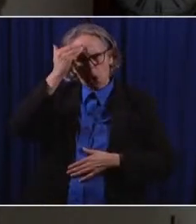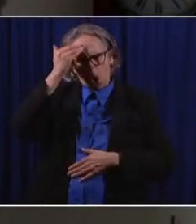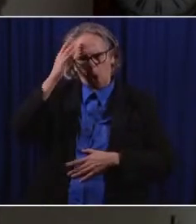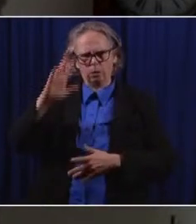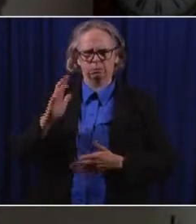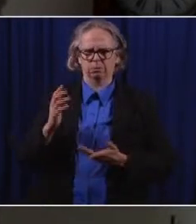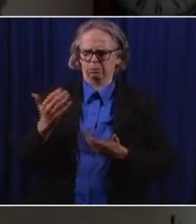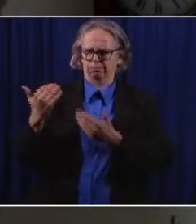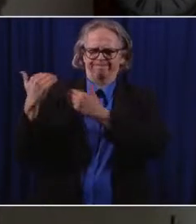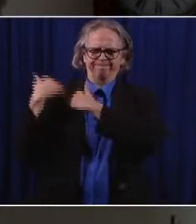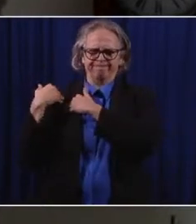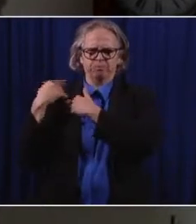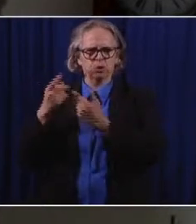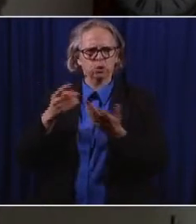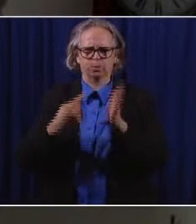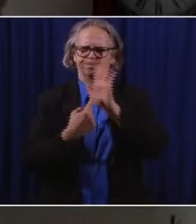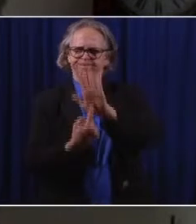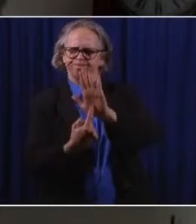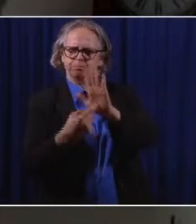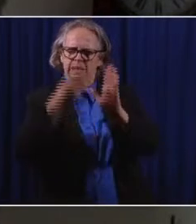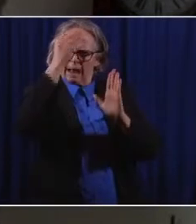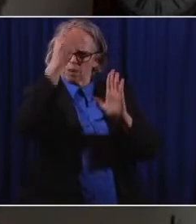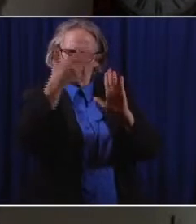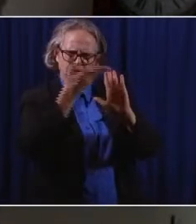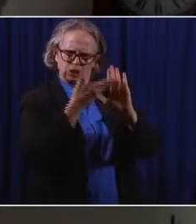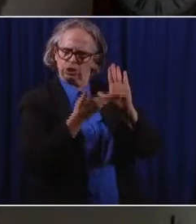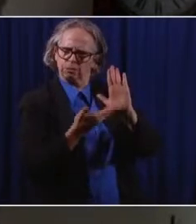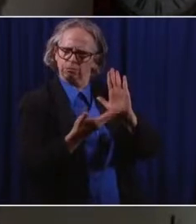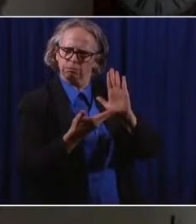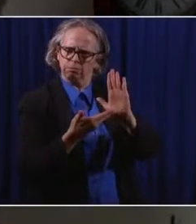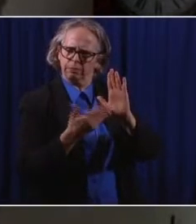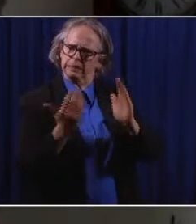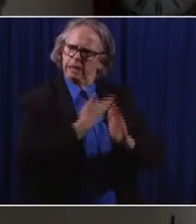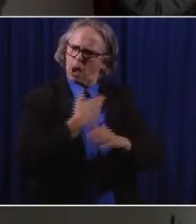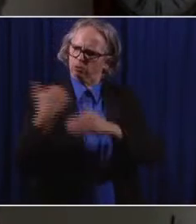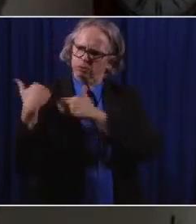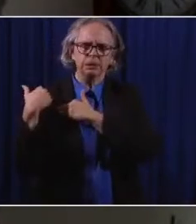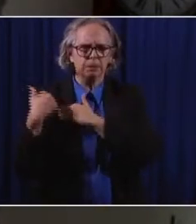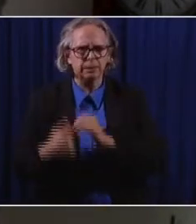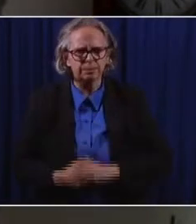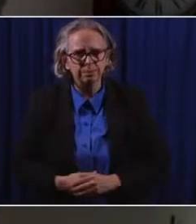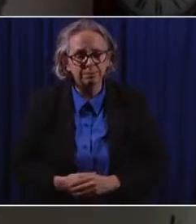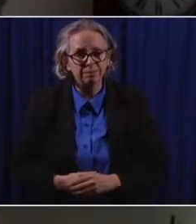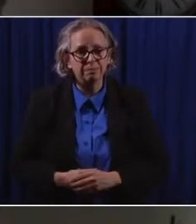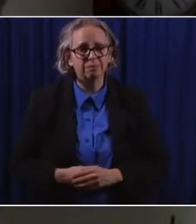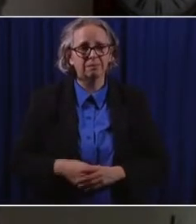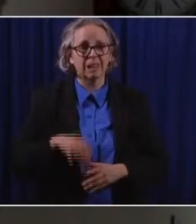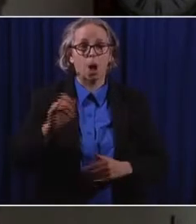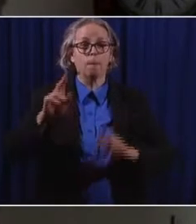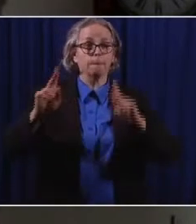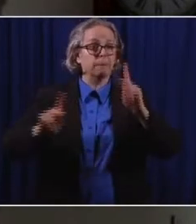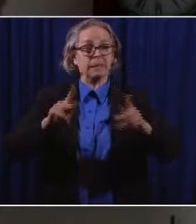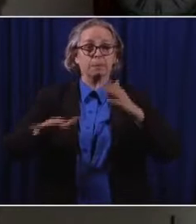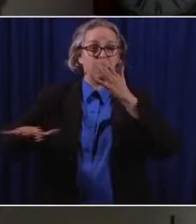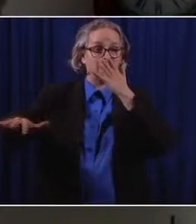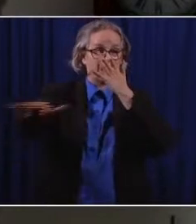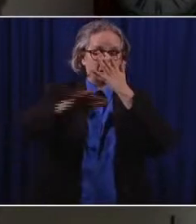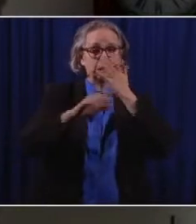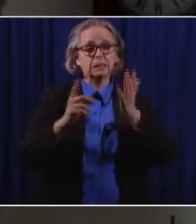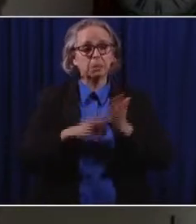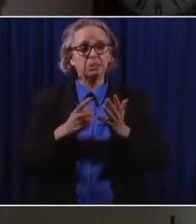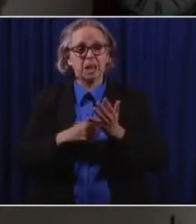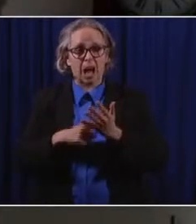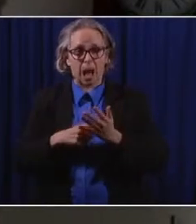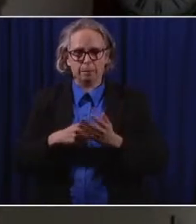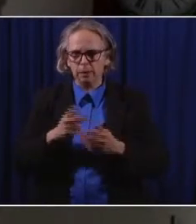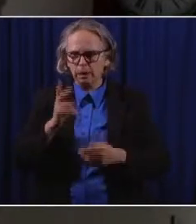can. When you do that, certainly people can cherry pick, as you say, some of the